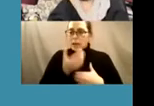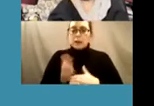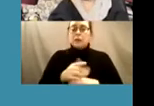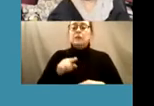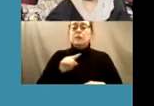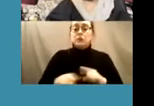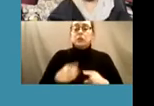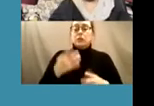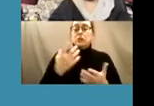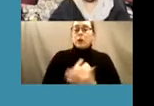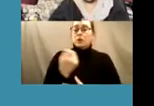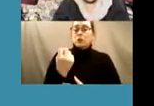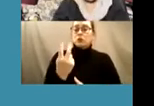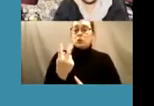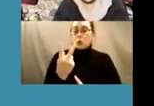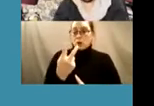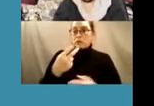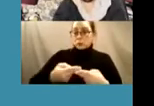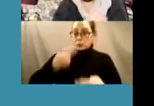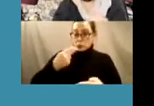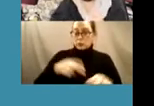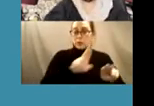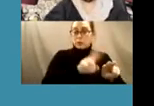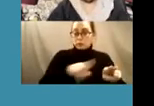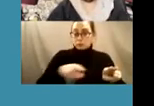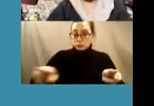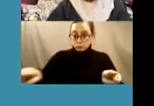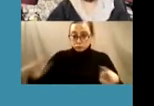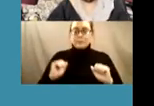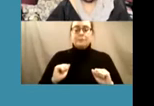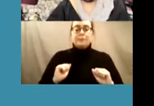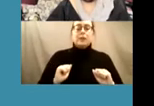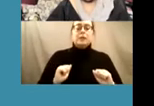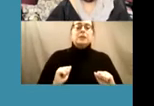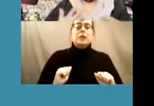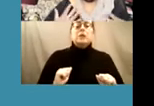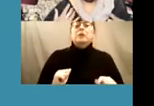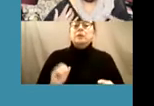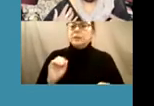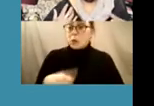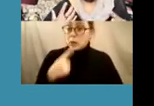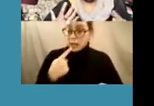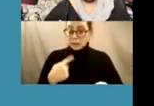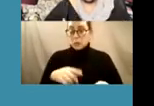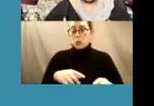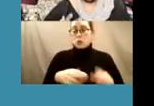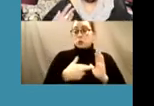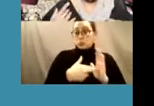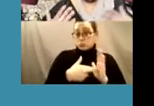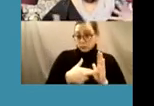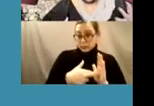12 spoons. She said, okay, and she gave the spoons to her friend, and said, for